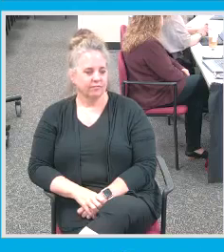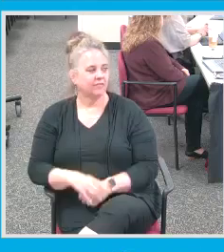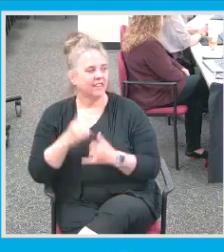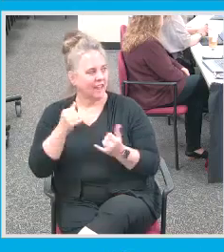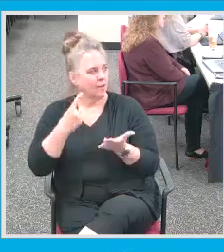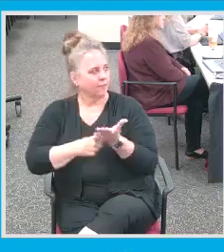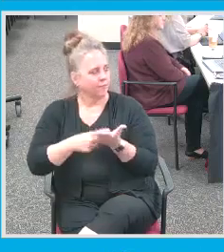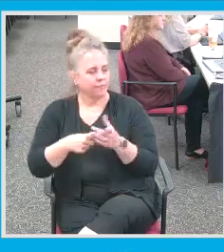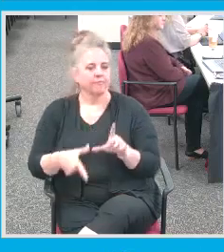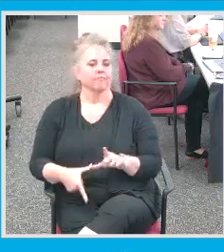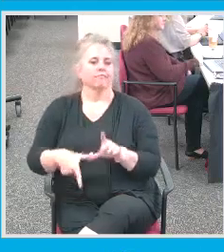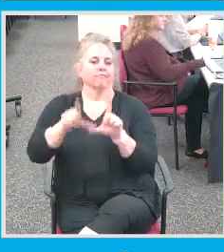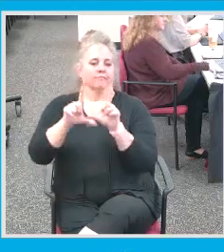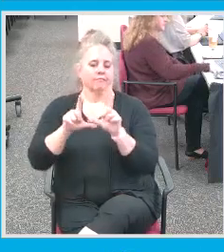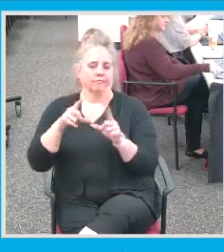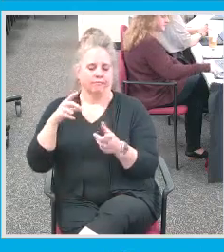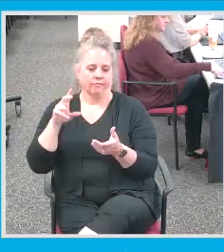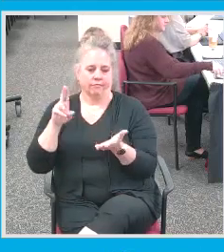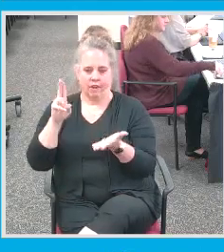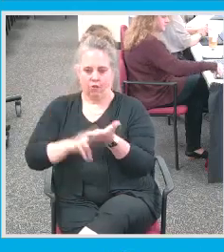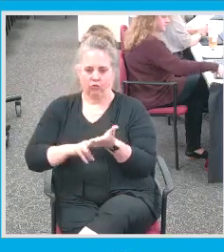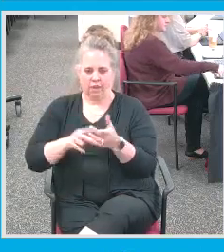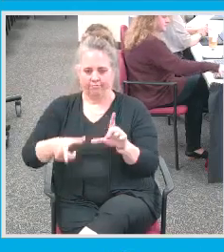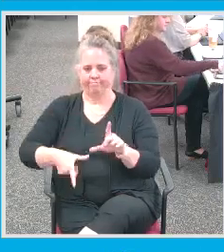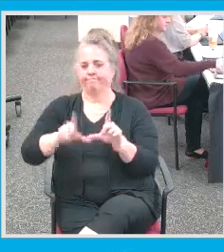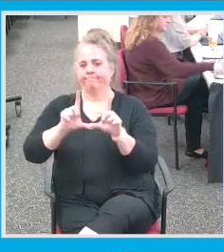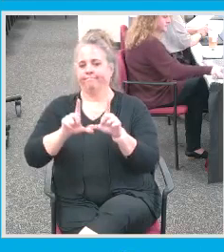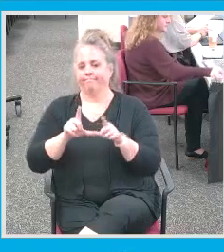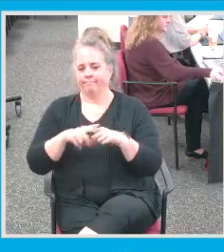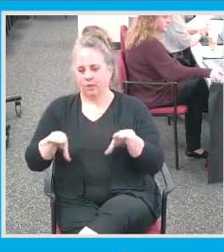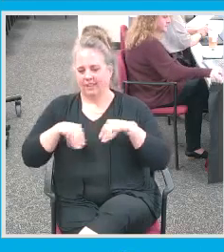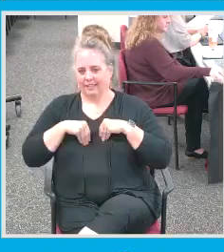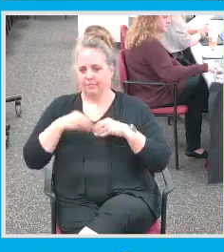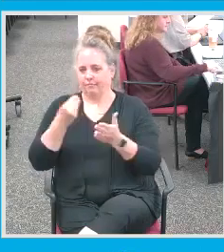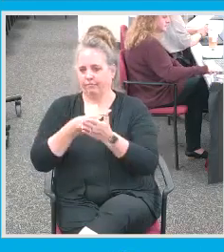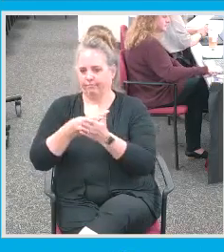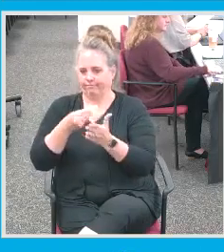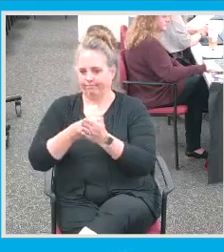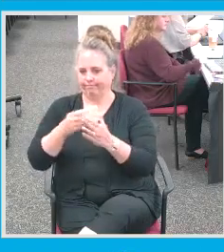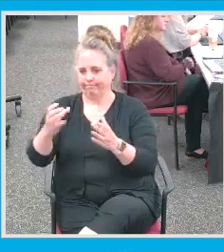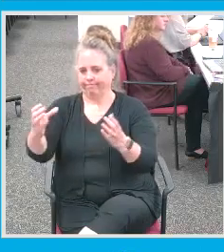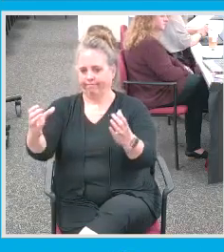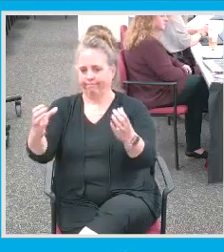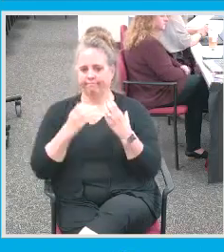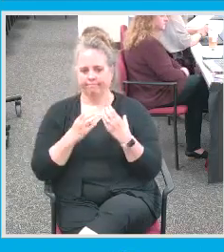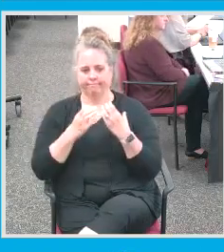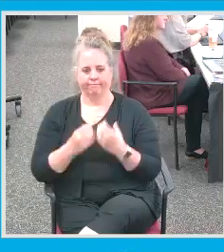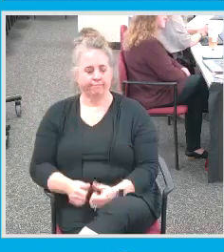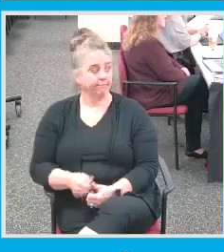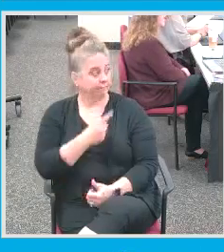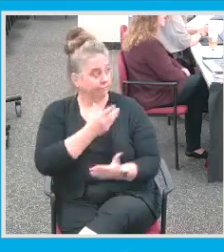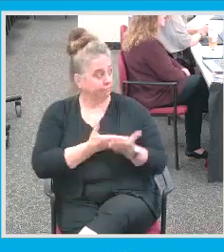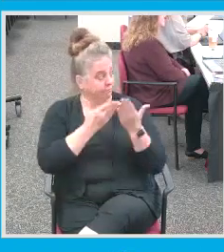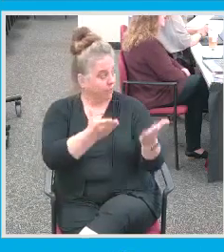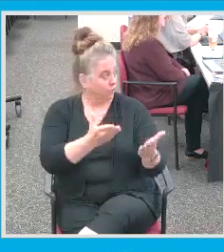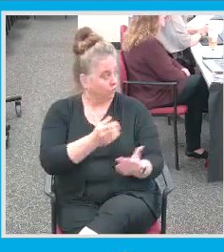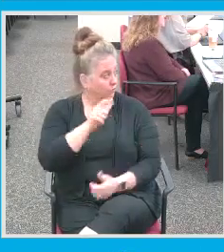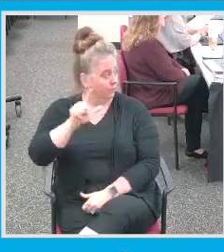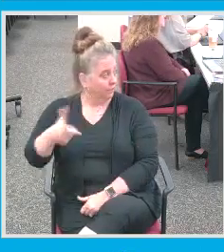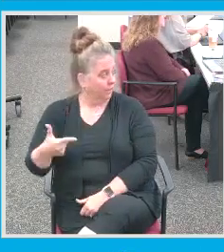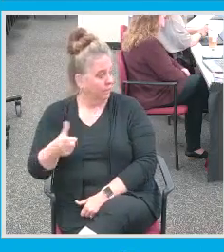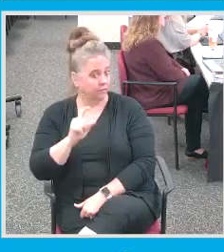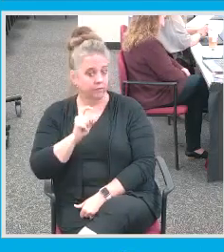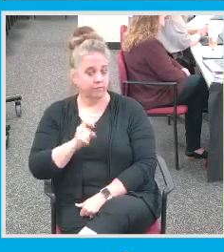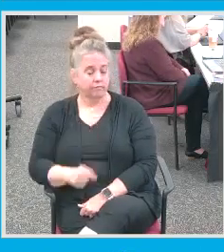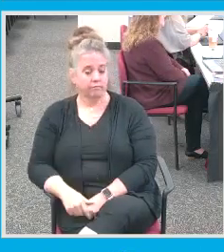on these to accept these renewed grants. So we'll need a motion and a second. Do we have to vote on